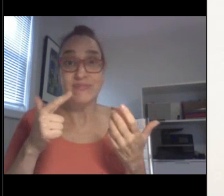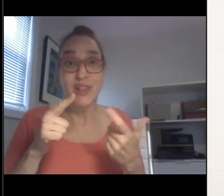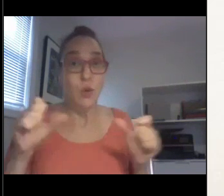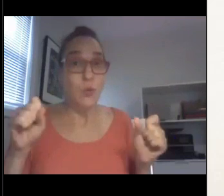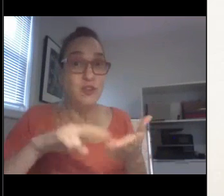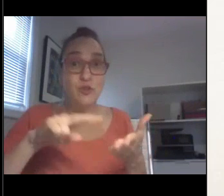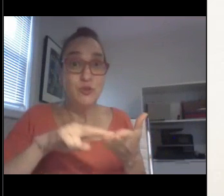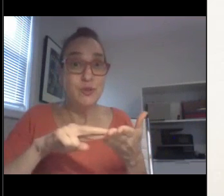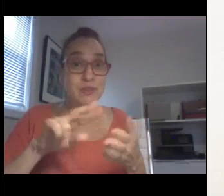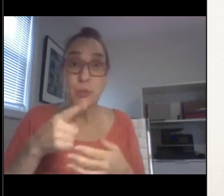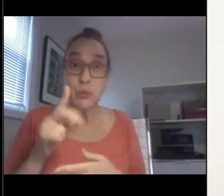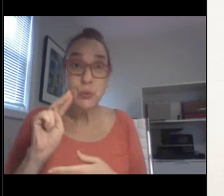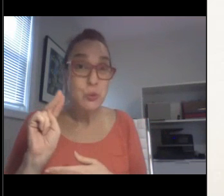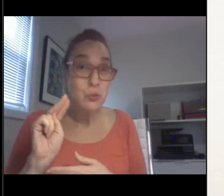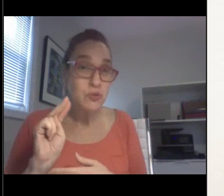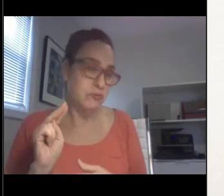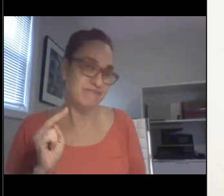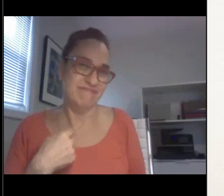Next, please.